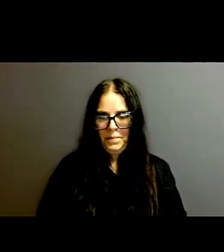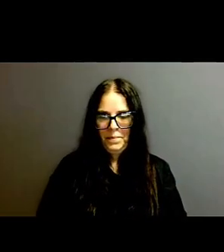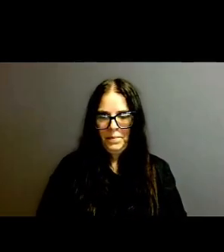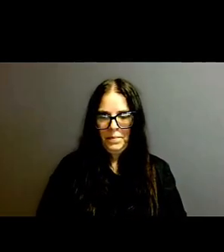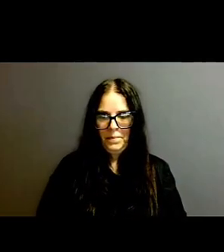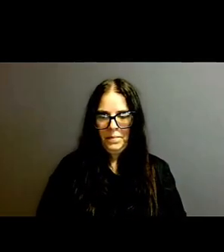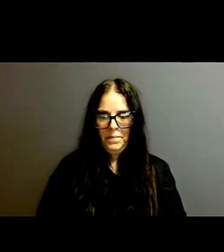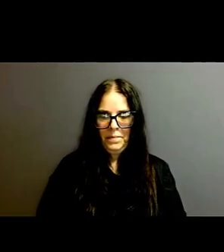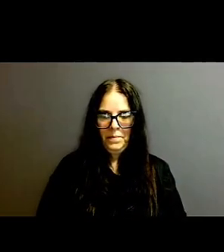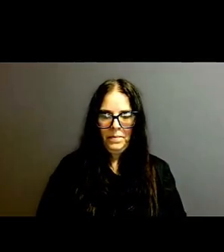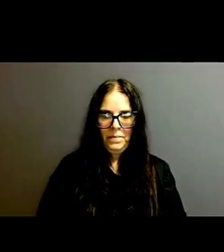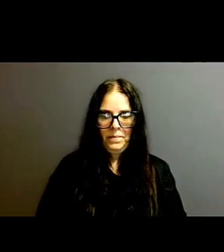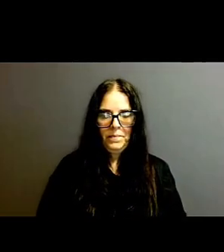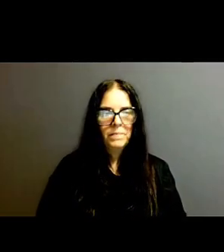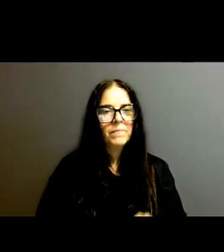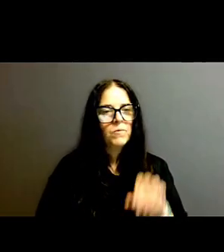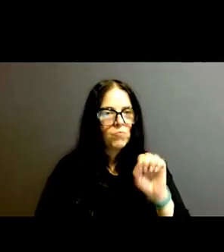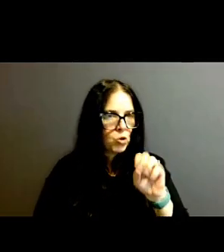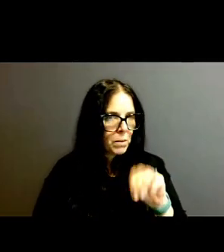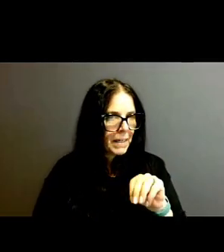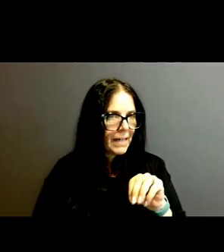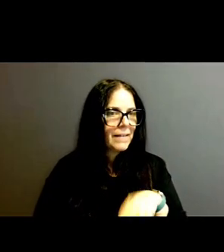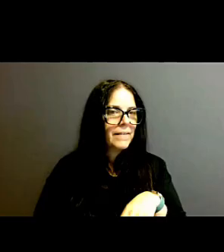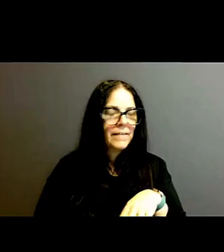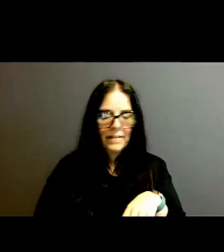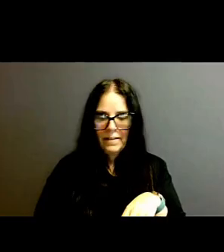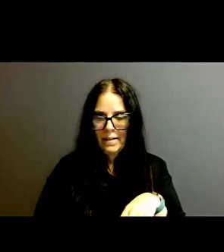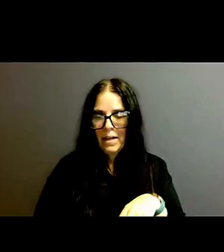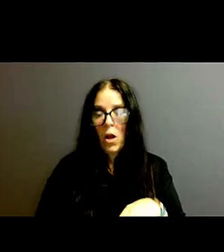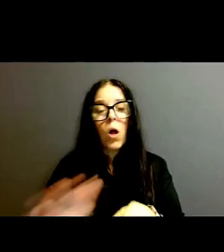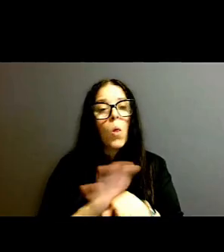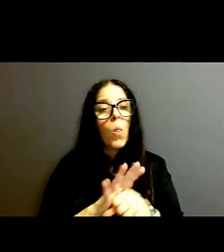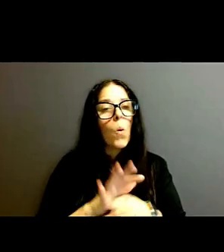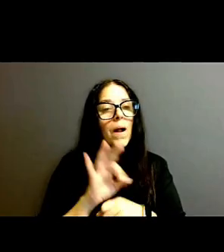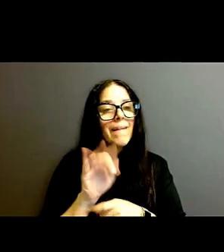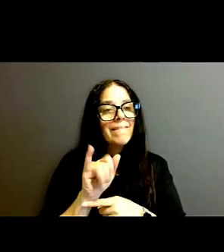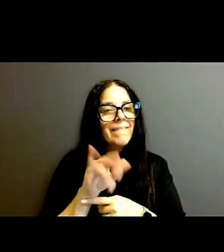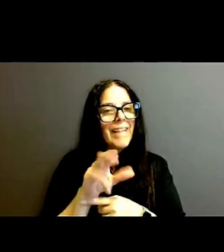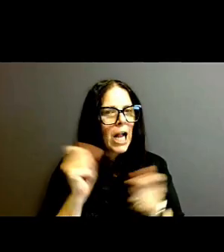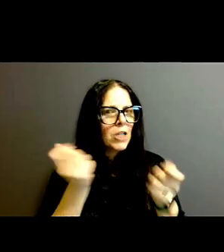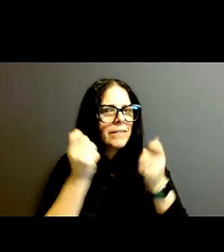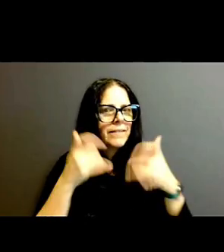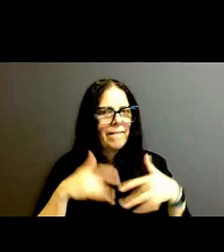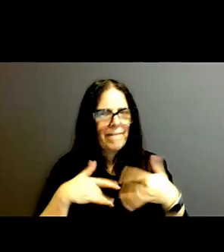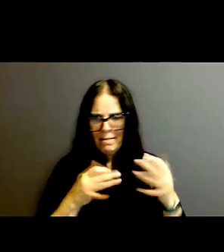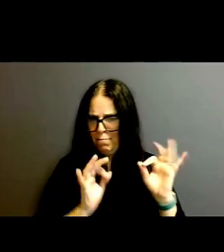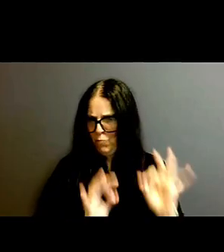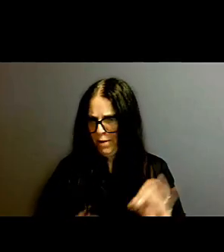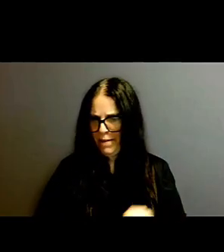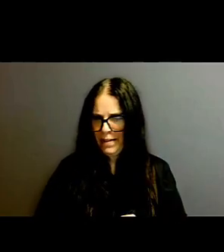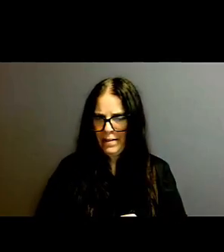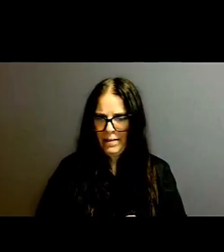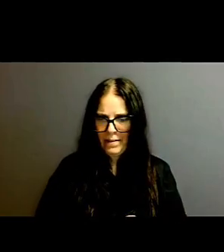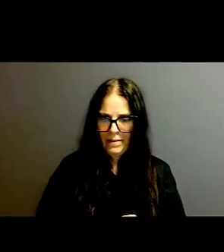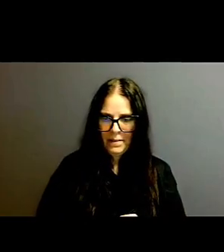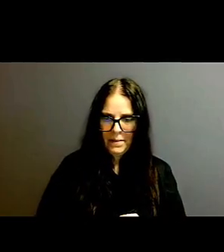Center, social media, perfect. Local fairs, local events, perfect.